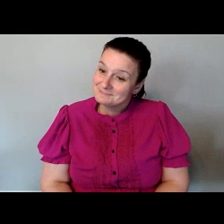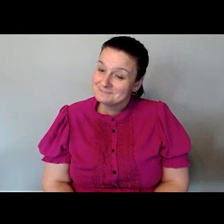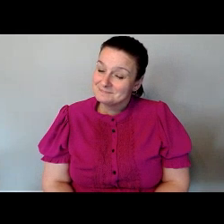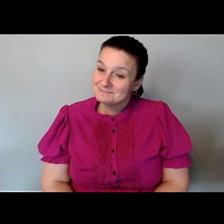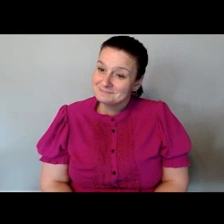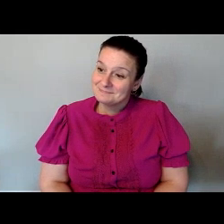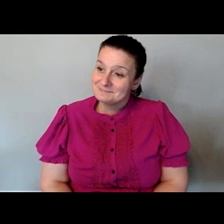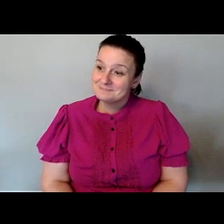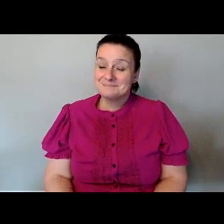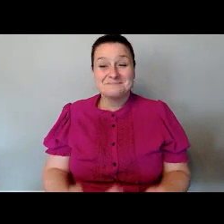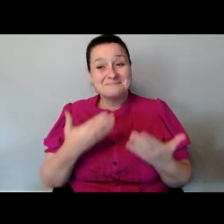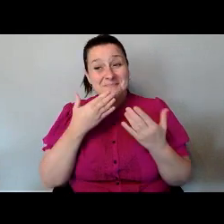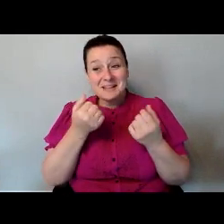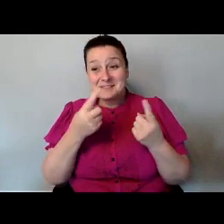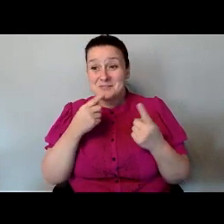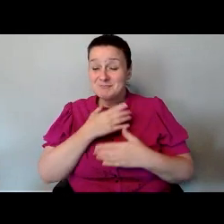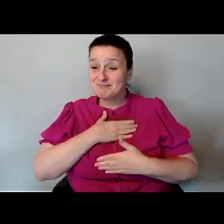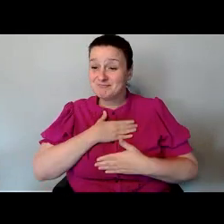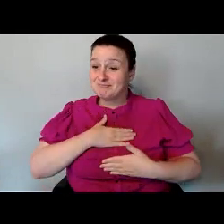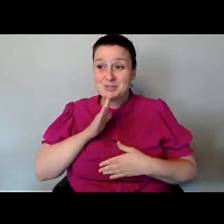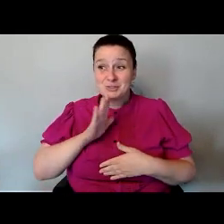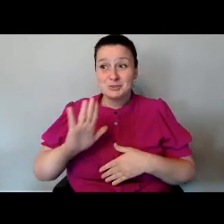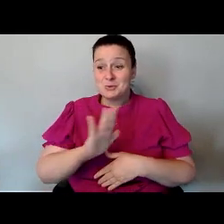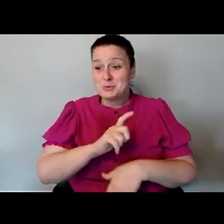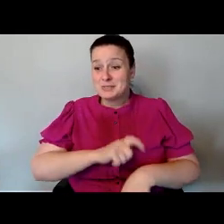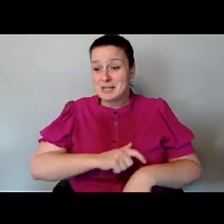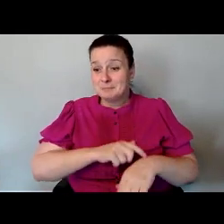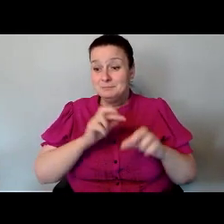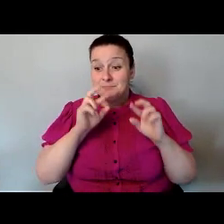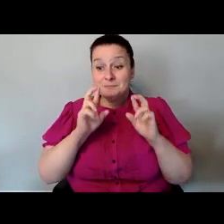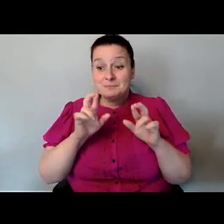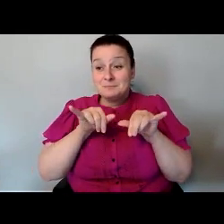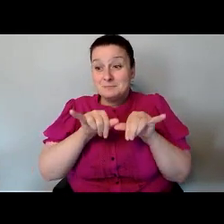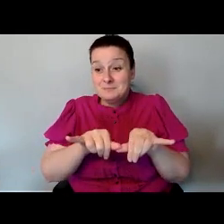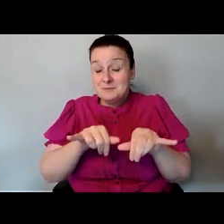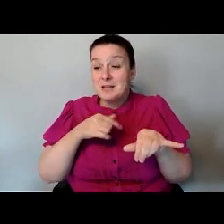Well, thanks, everyone. We really appreciate your time. Hopefully you'll stick around. We